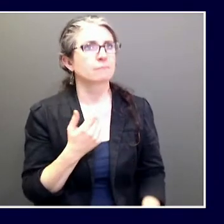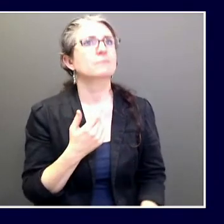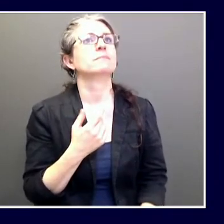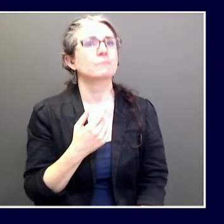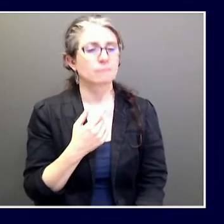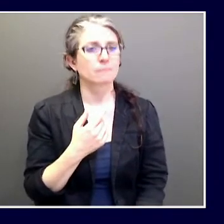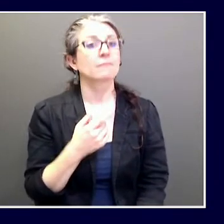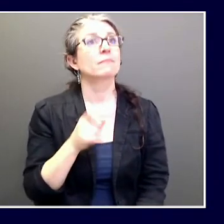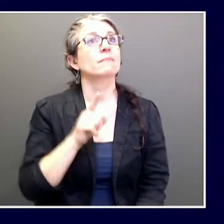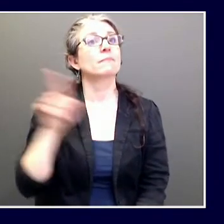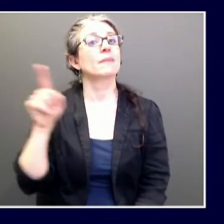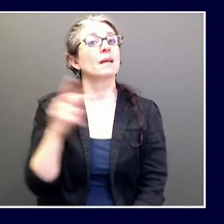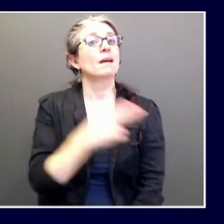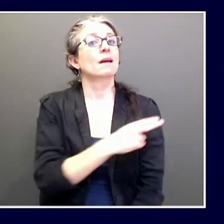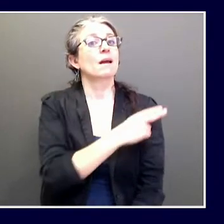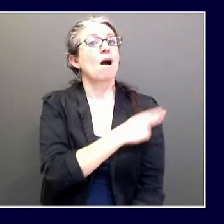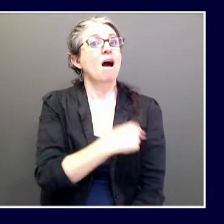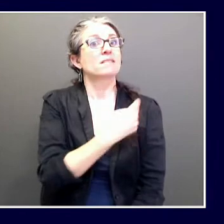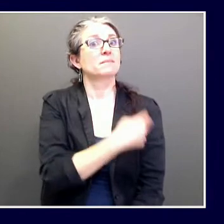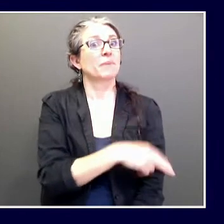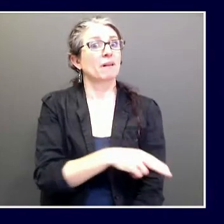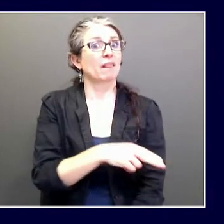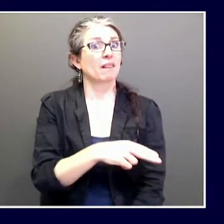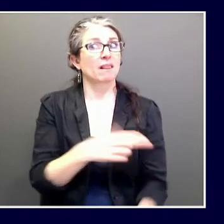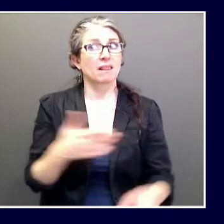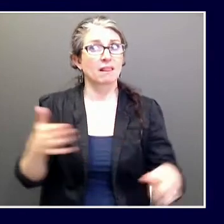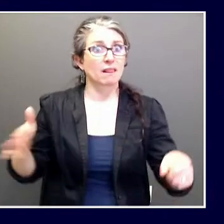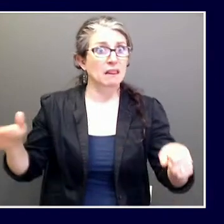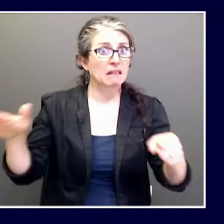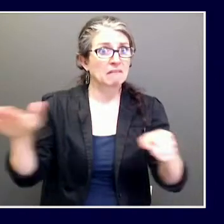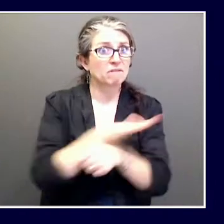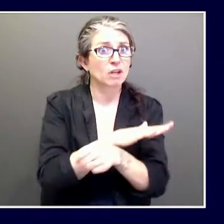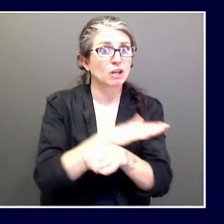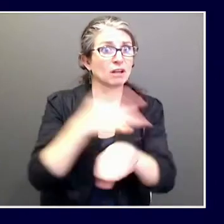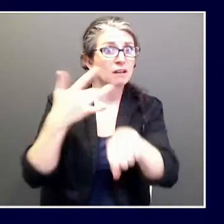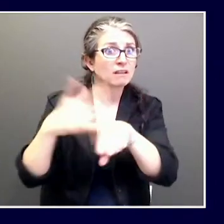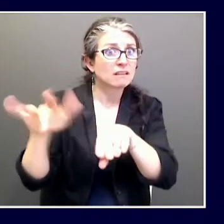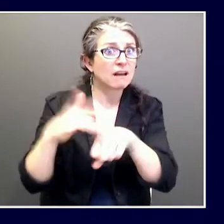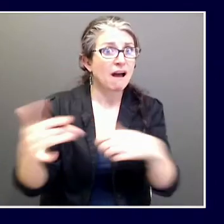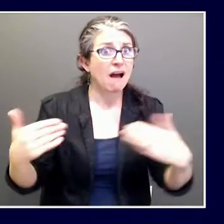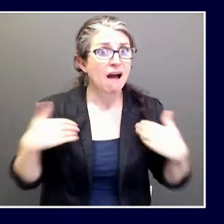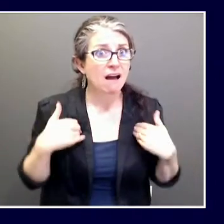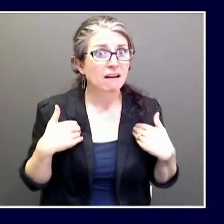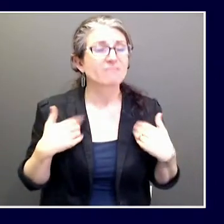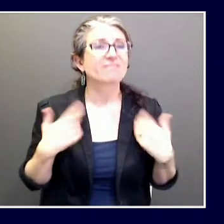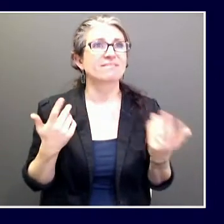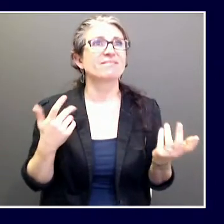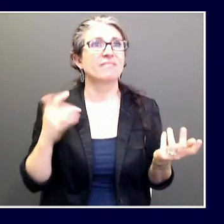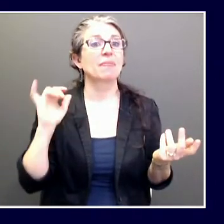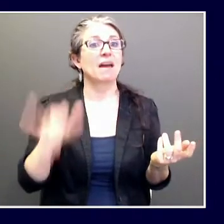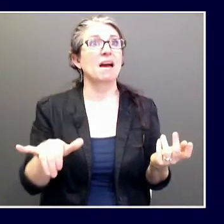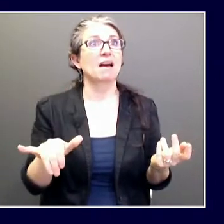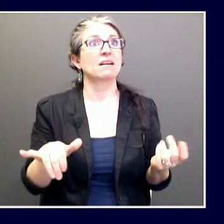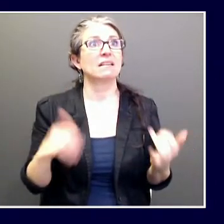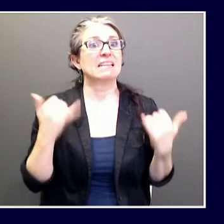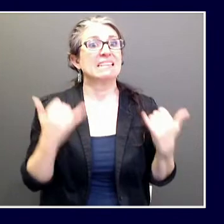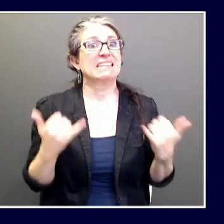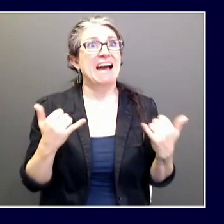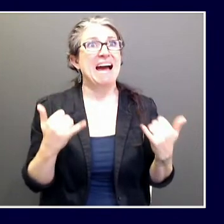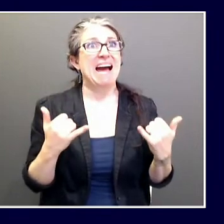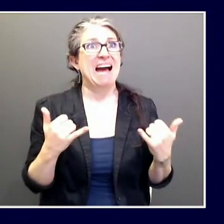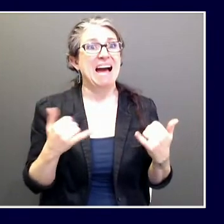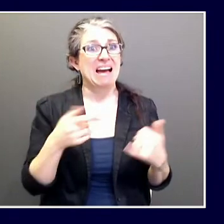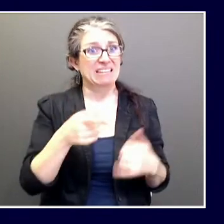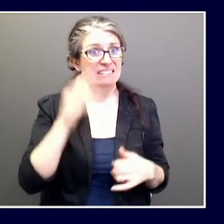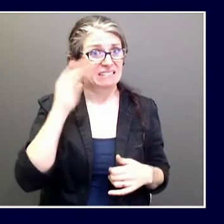capacities. Are there plans in motion yet, either to bring in some reinforcements as far as like traveling nurses